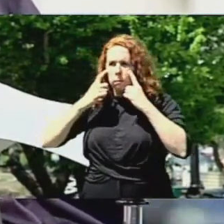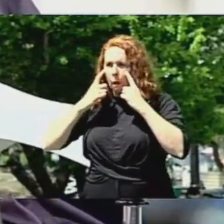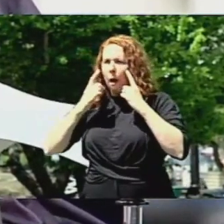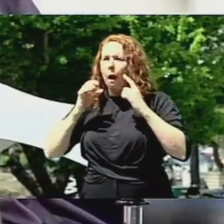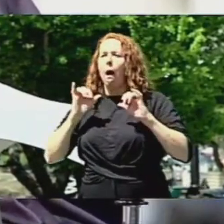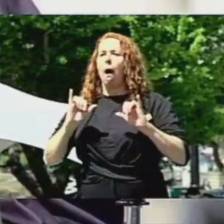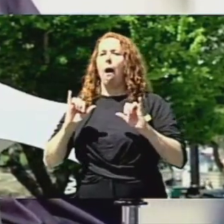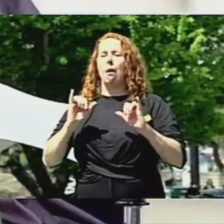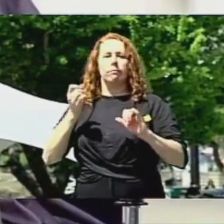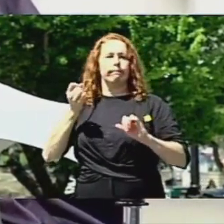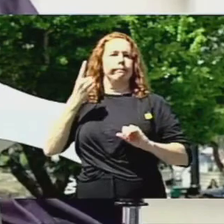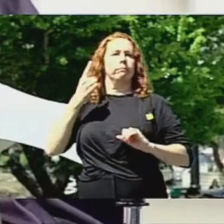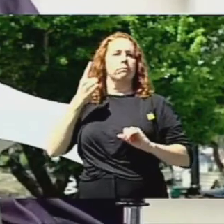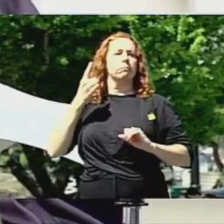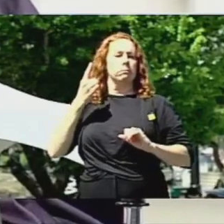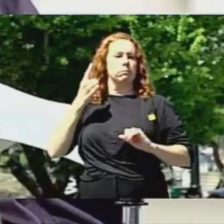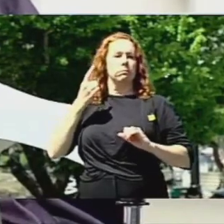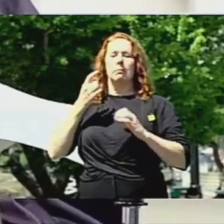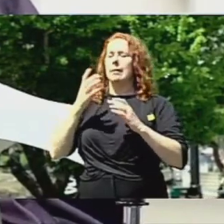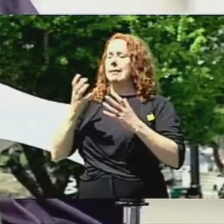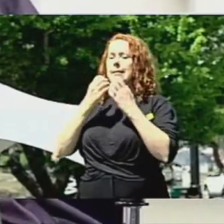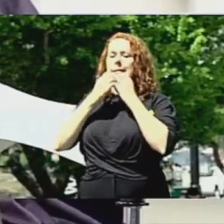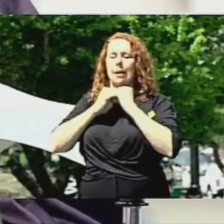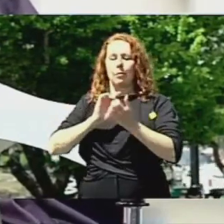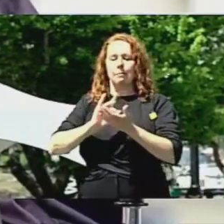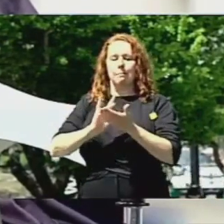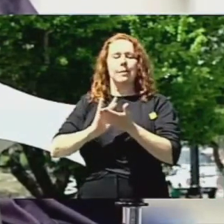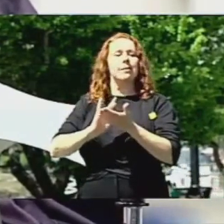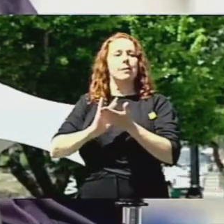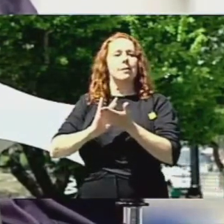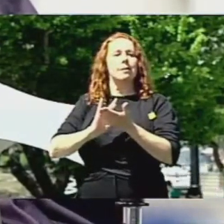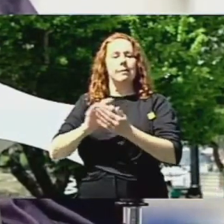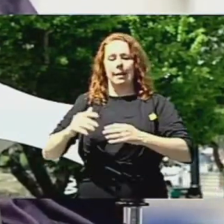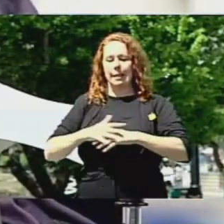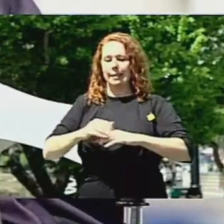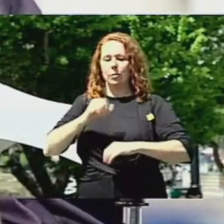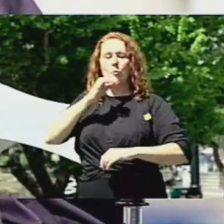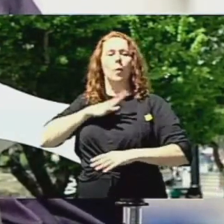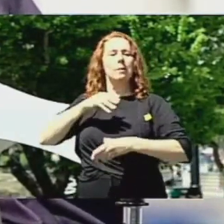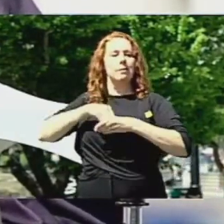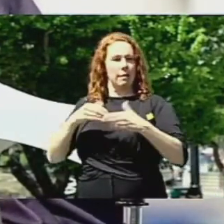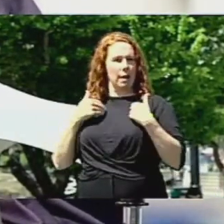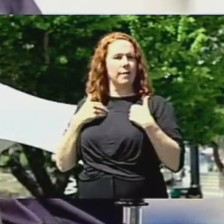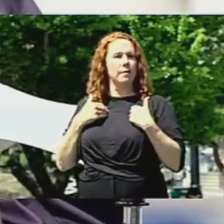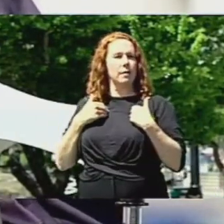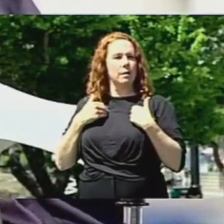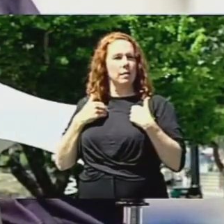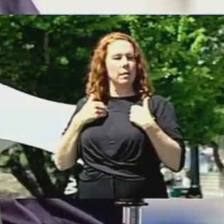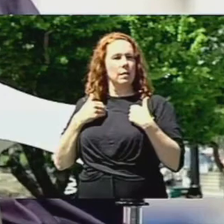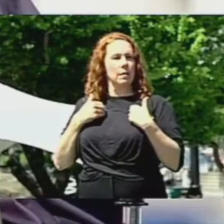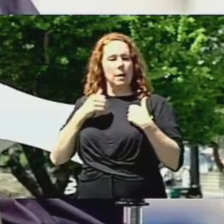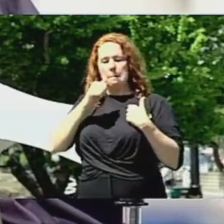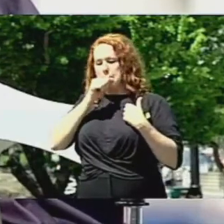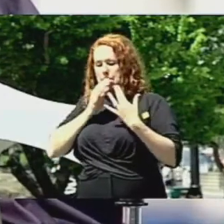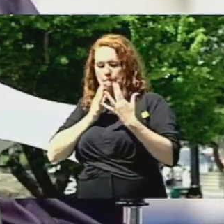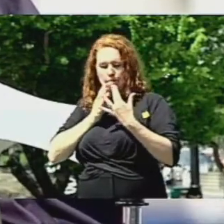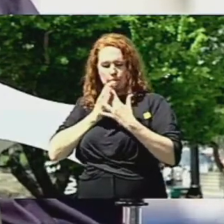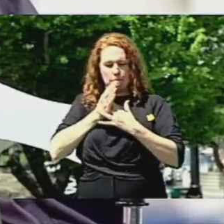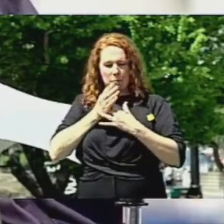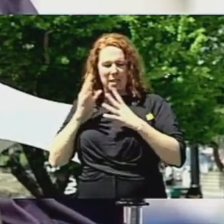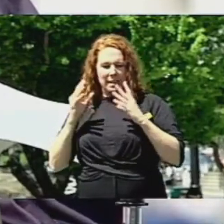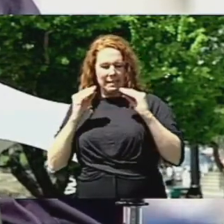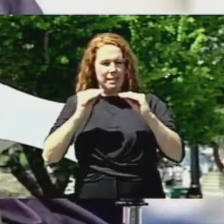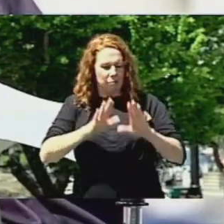is now that I understand that to be the sacred medicine all Indigenous women carry with them. The resiliency they pass on to their communities,